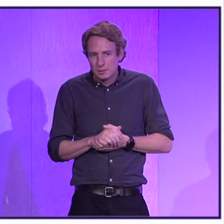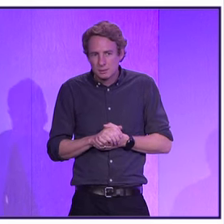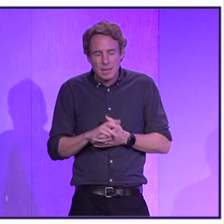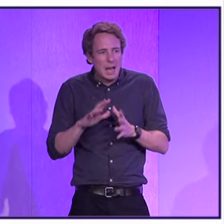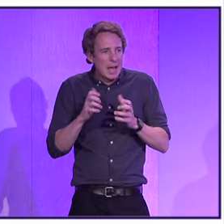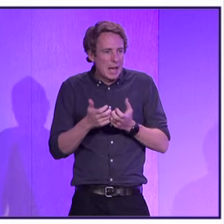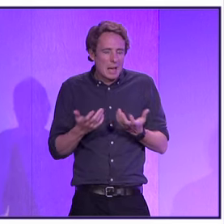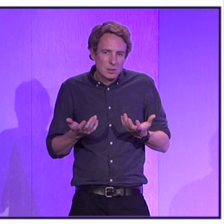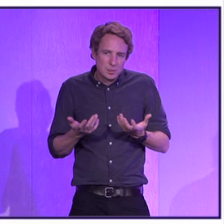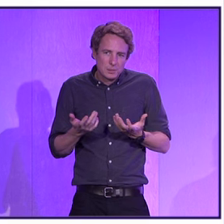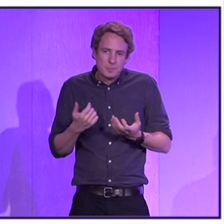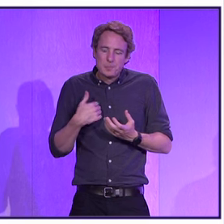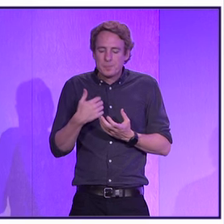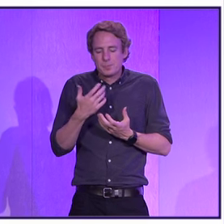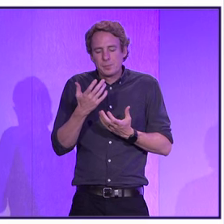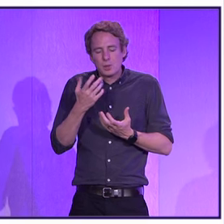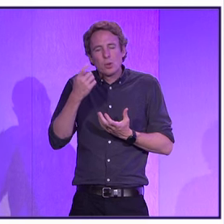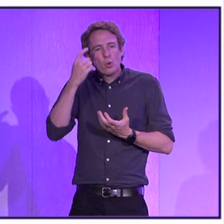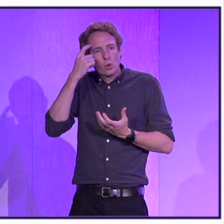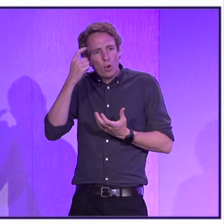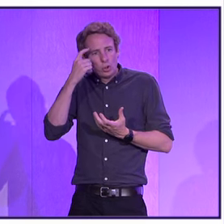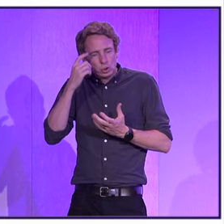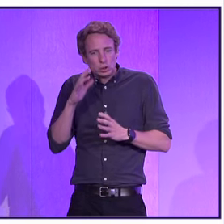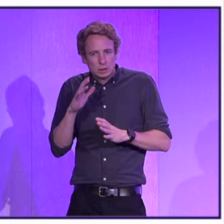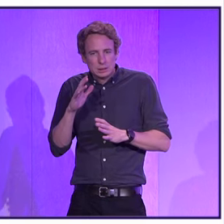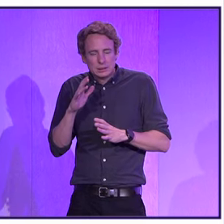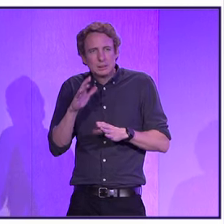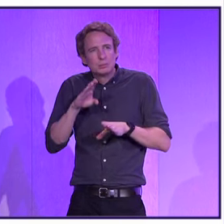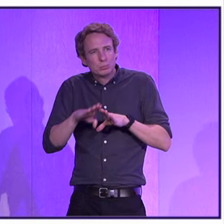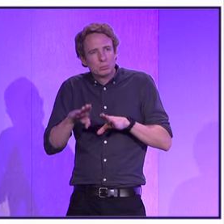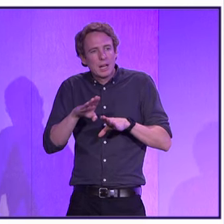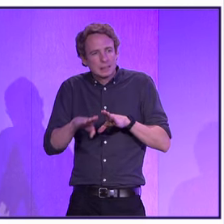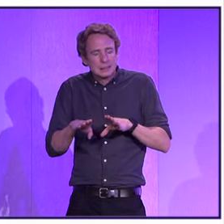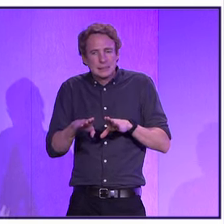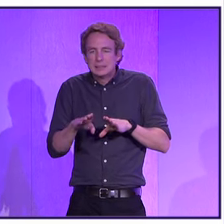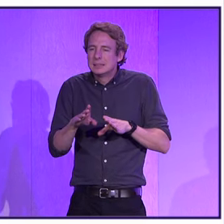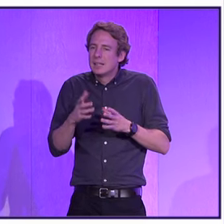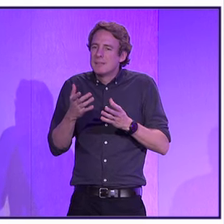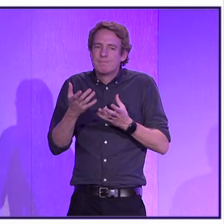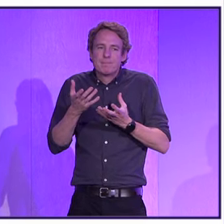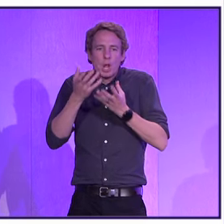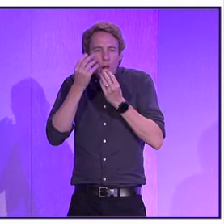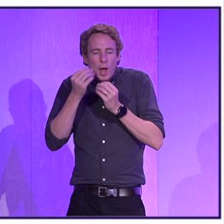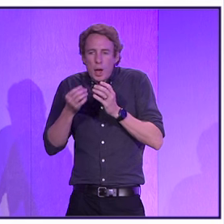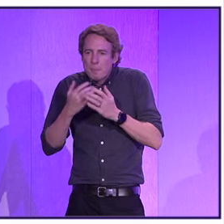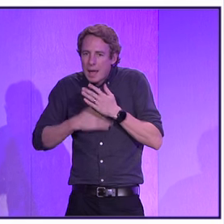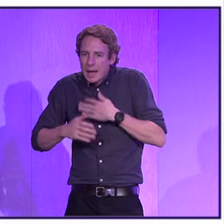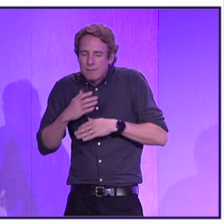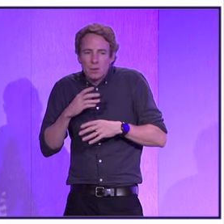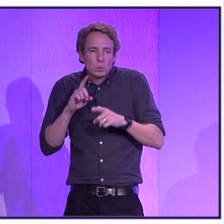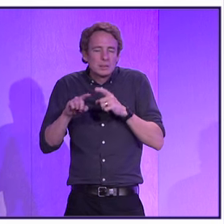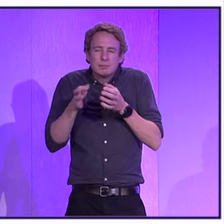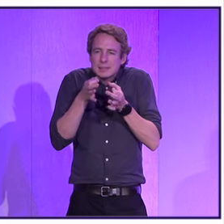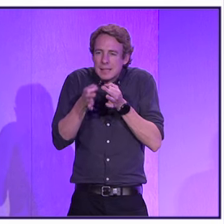And the way that we cultivate them is by consciously practicing specific learning behaviours or